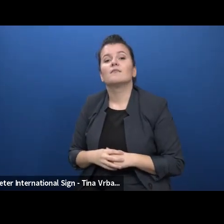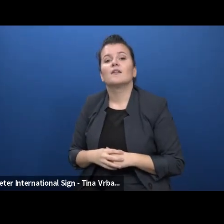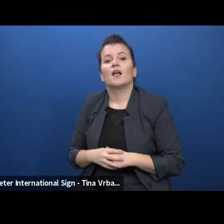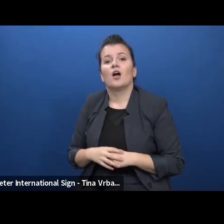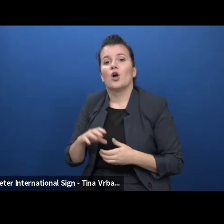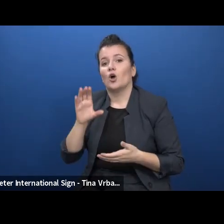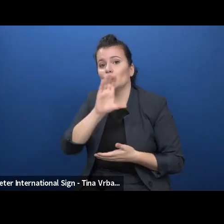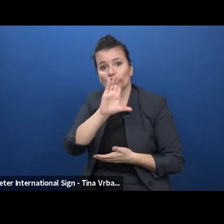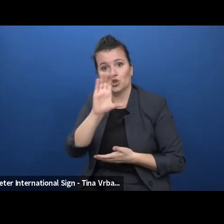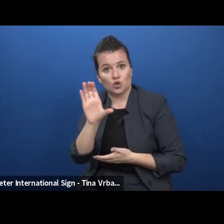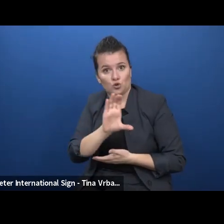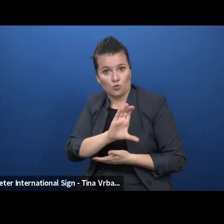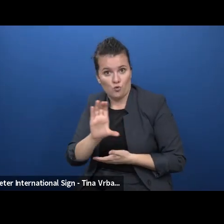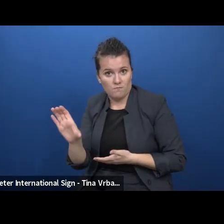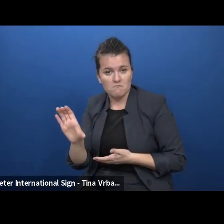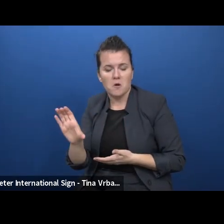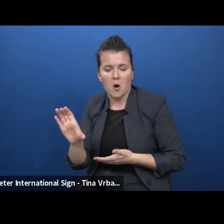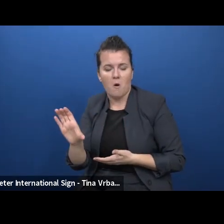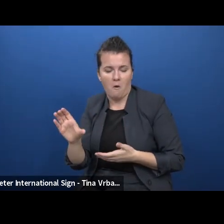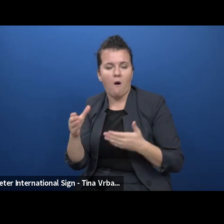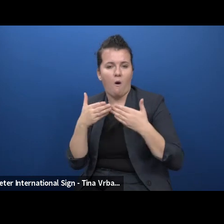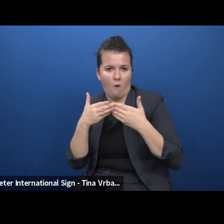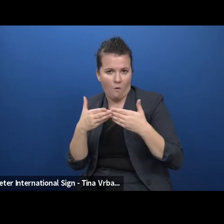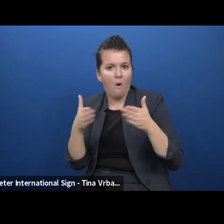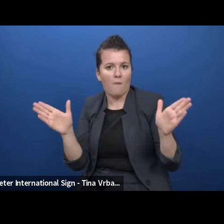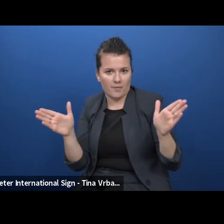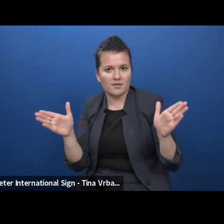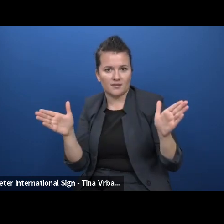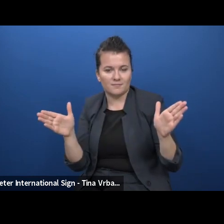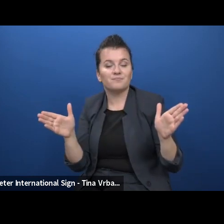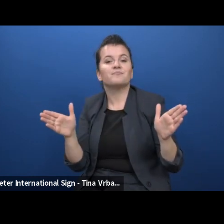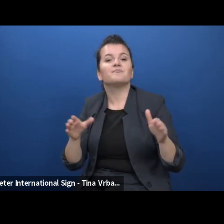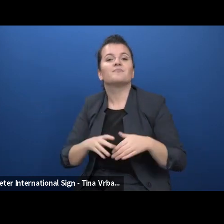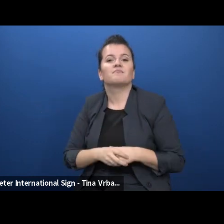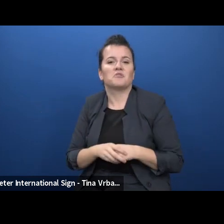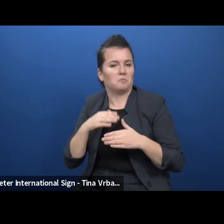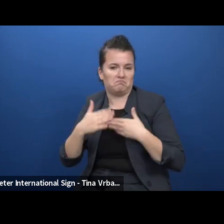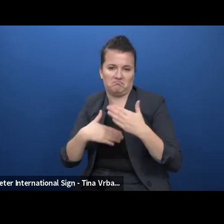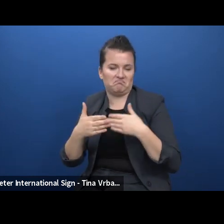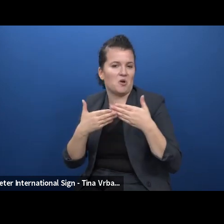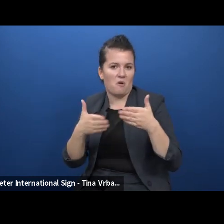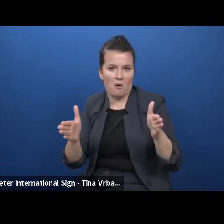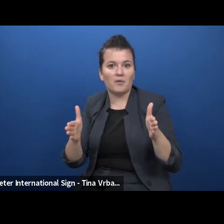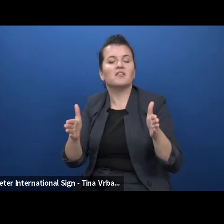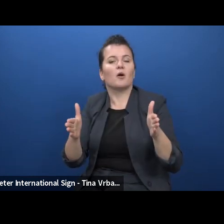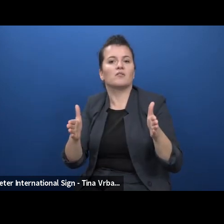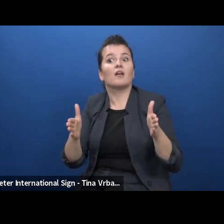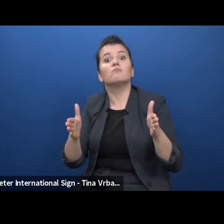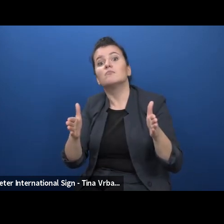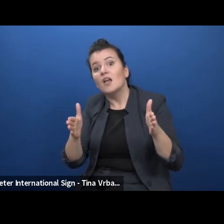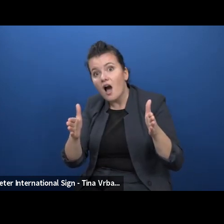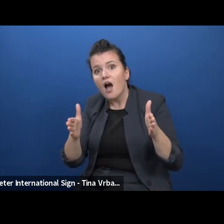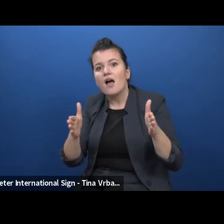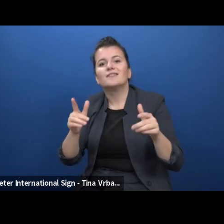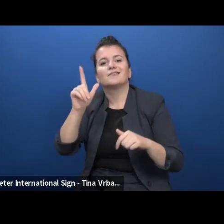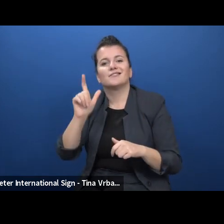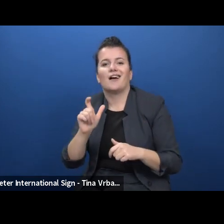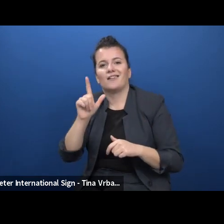will remain open during the break and then we'll go on with the second session that has just been